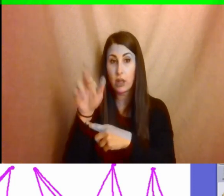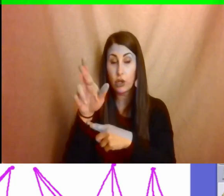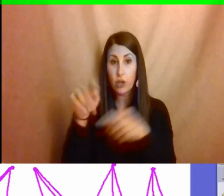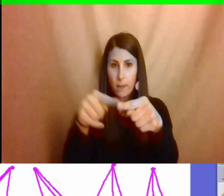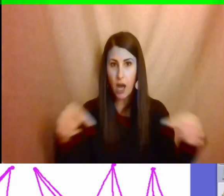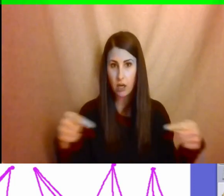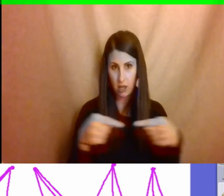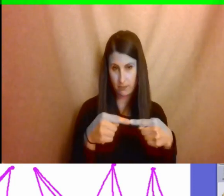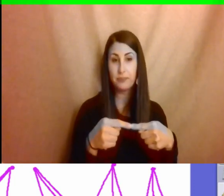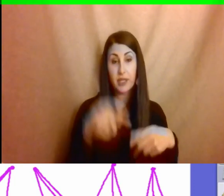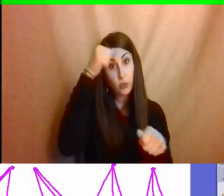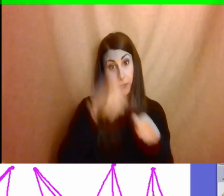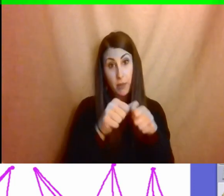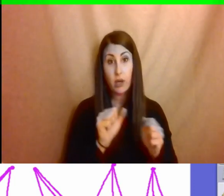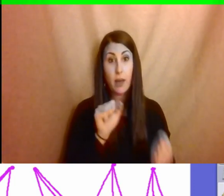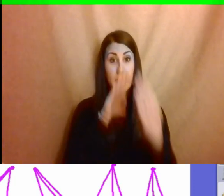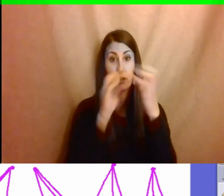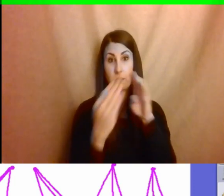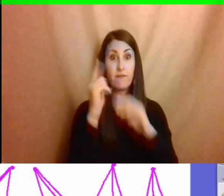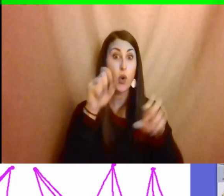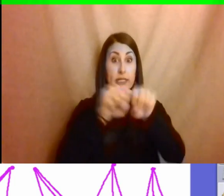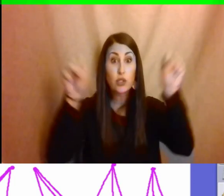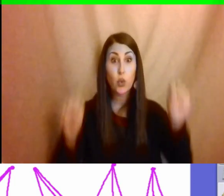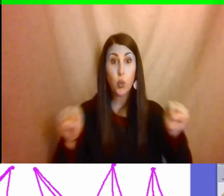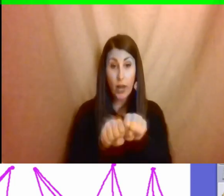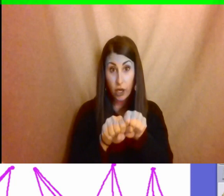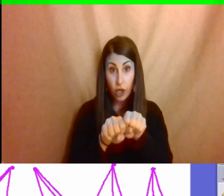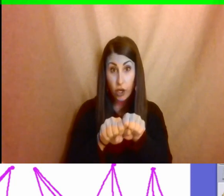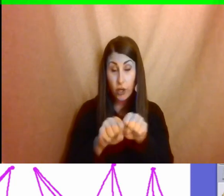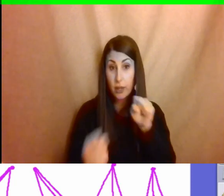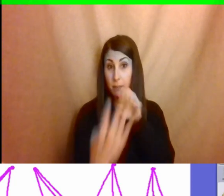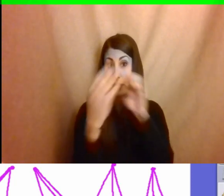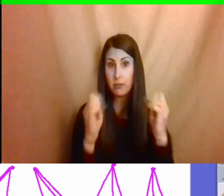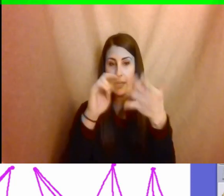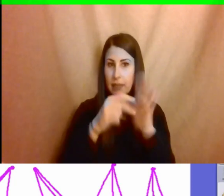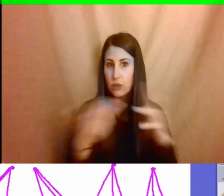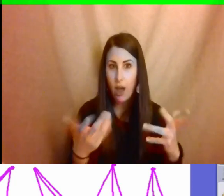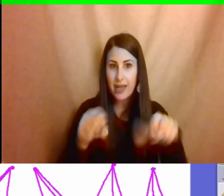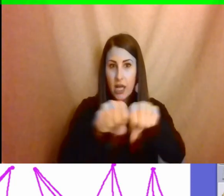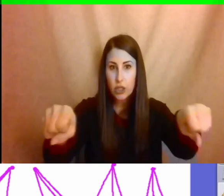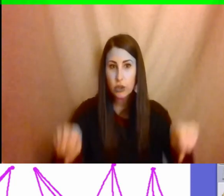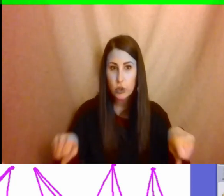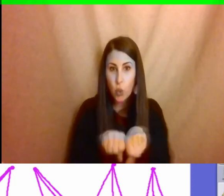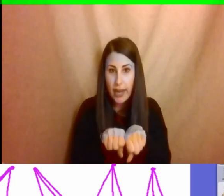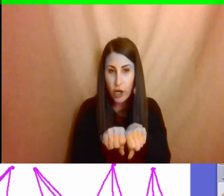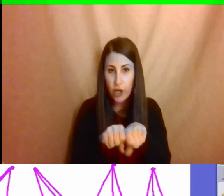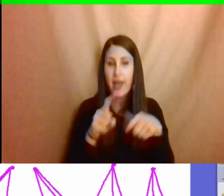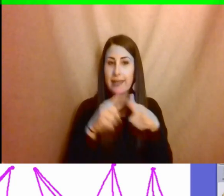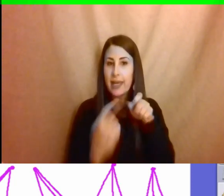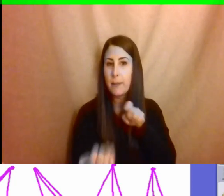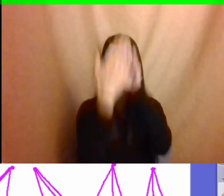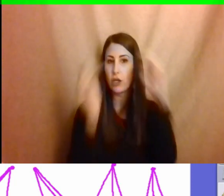that there's going to be a square at the bottom. Okay. For the rectangular pyramid, it's a pyramid, it comes up to a